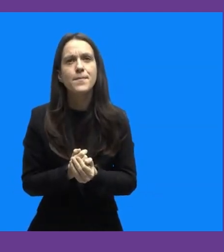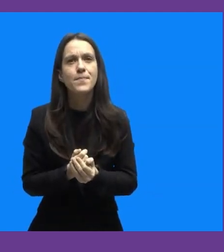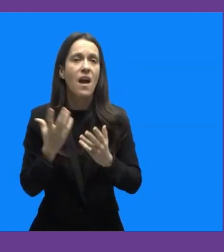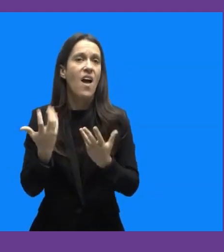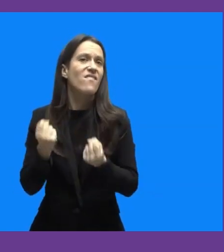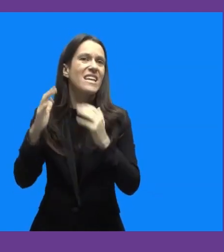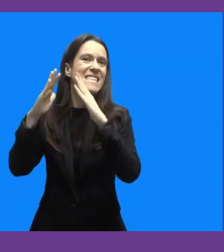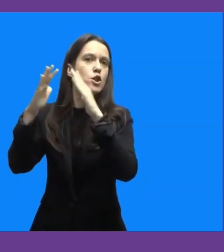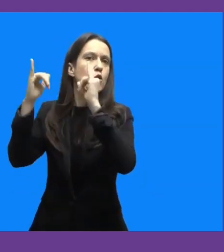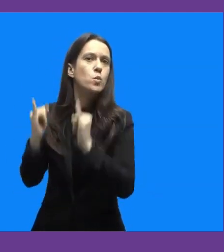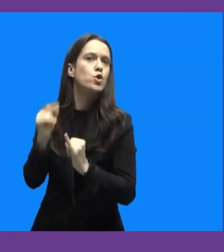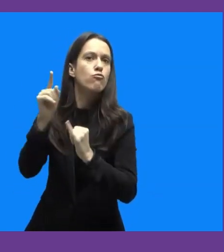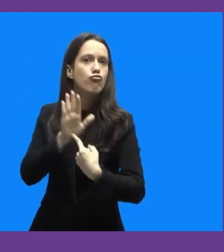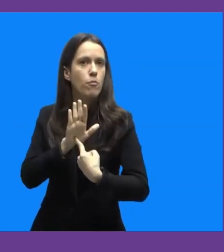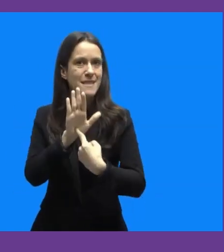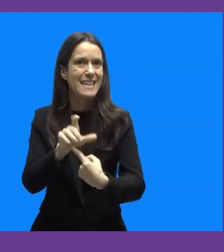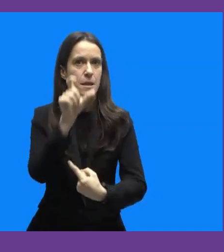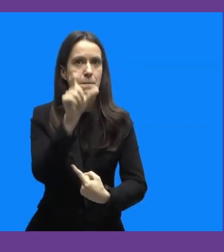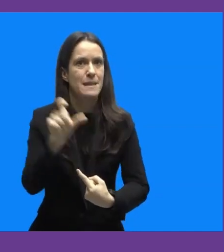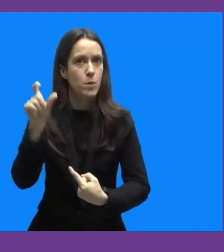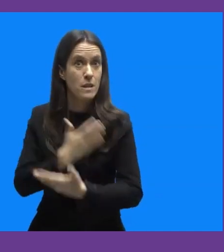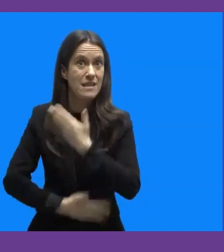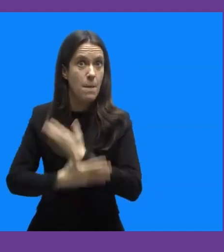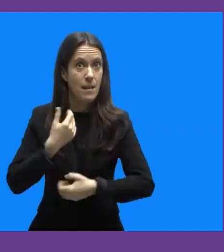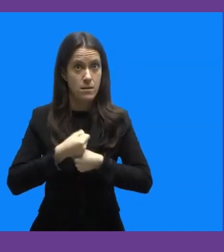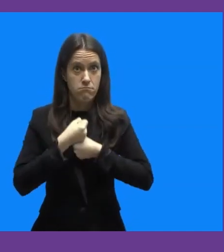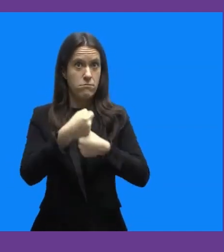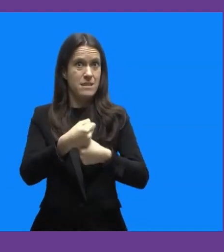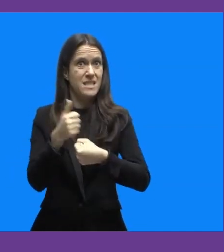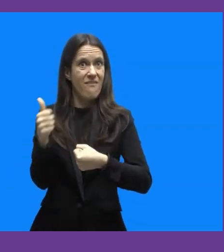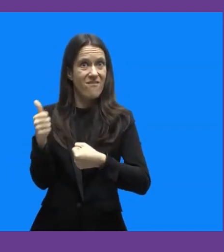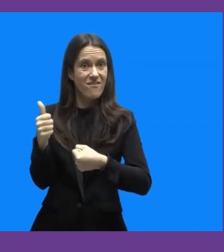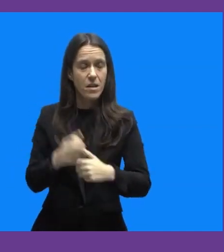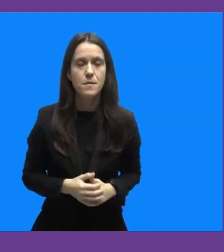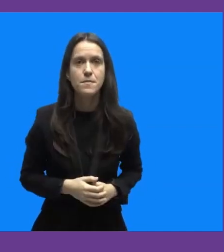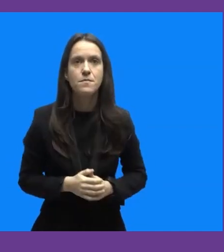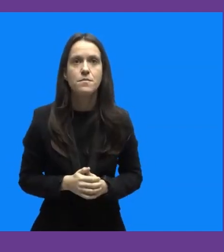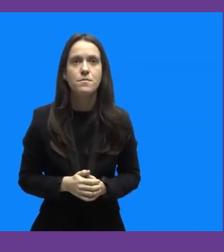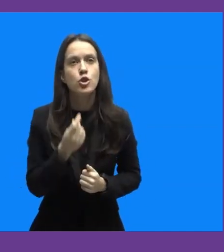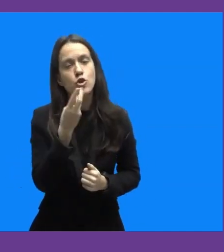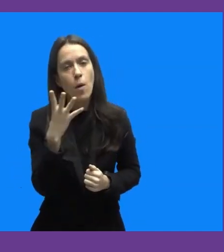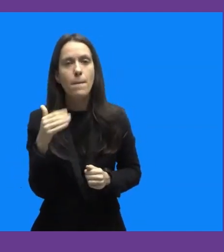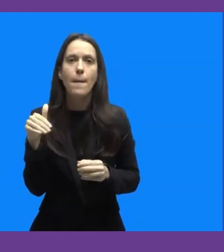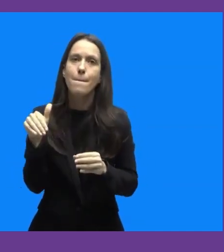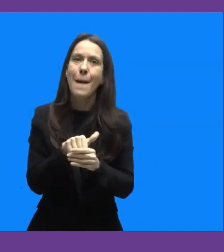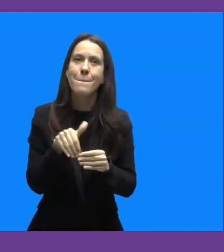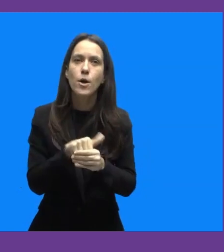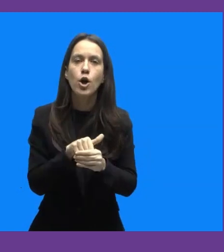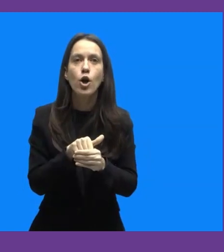institutions that represent people with disabilities, and of course, some of the members that participated from